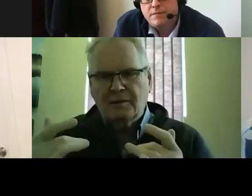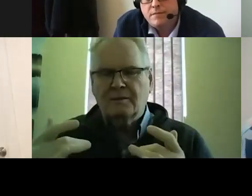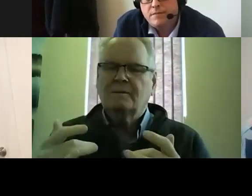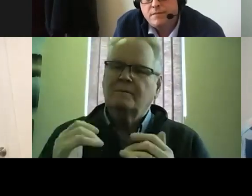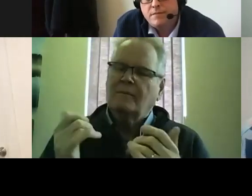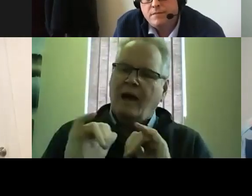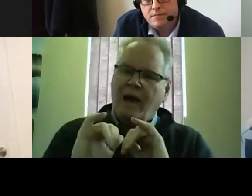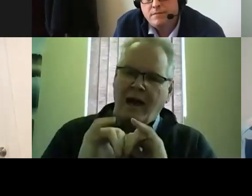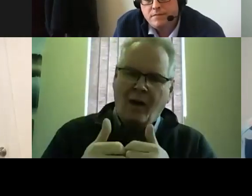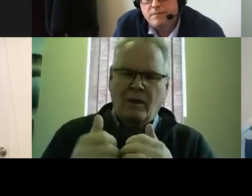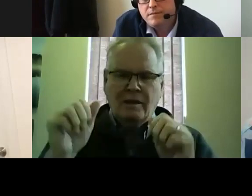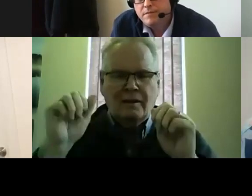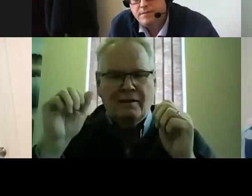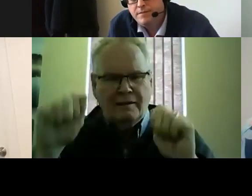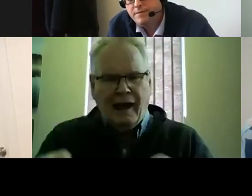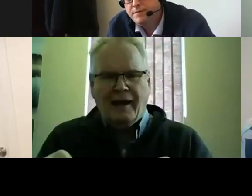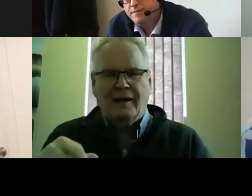few concerns myself.